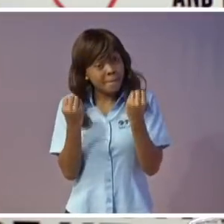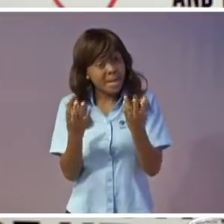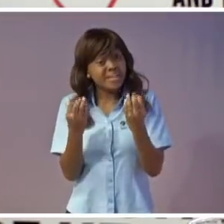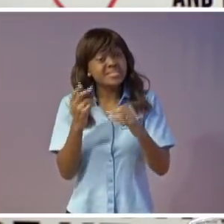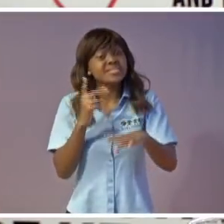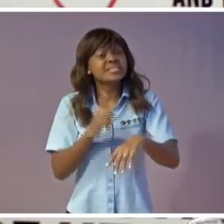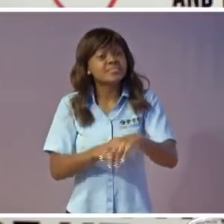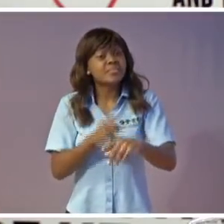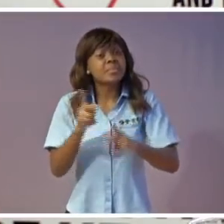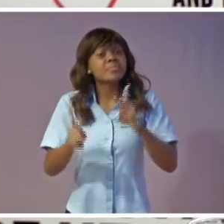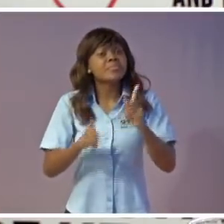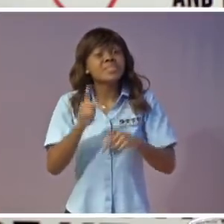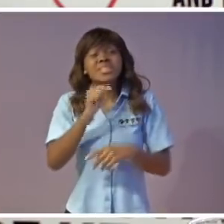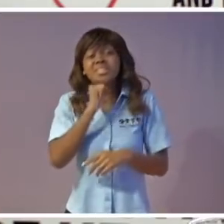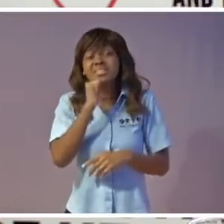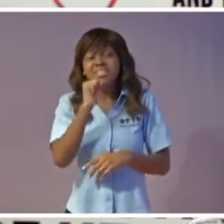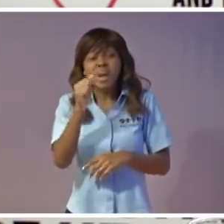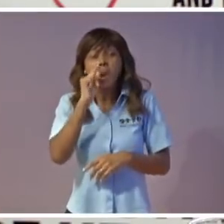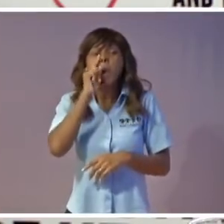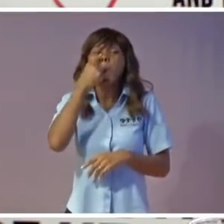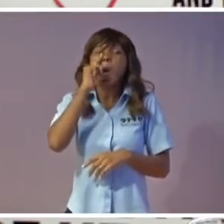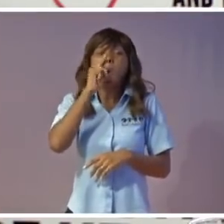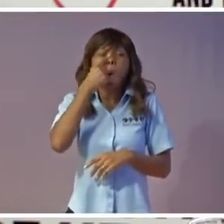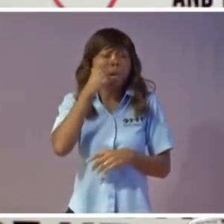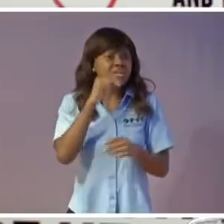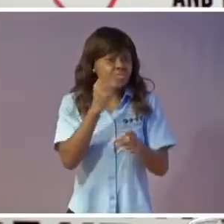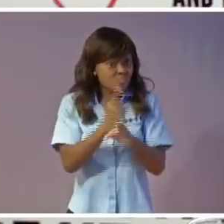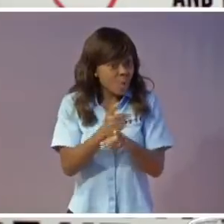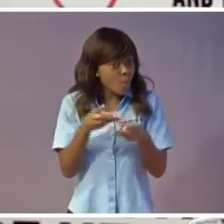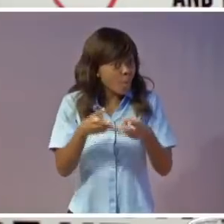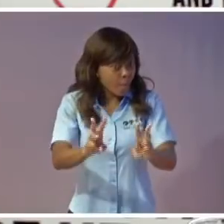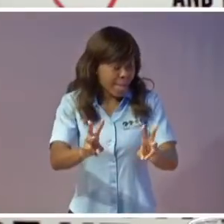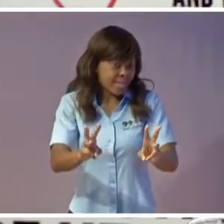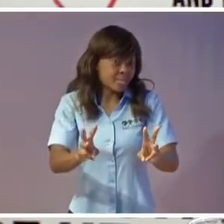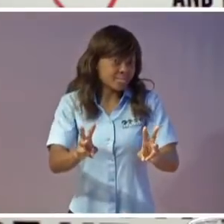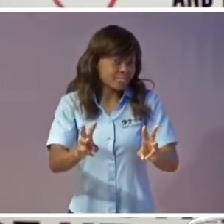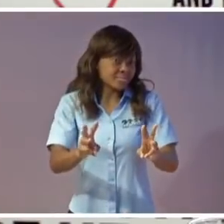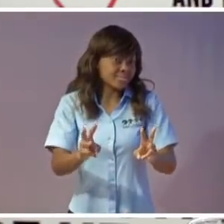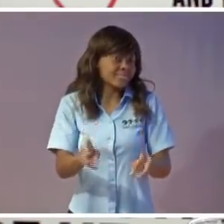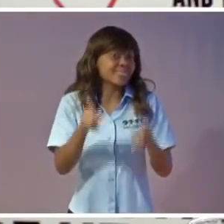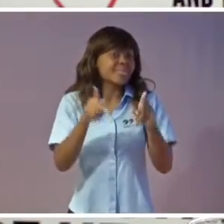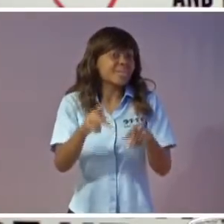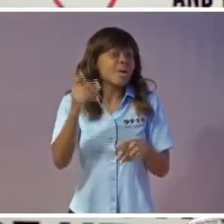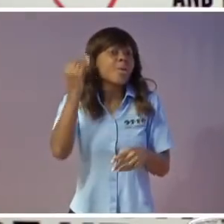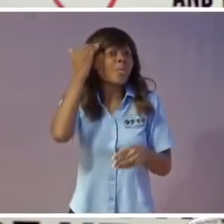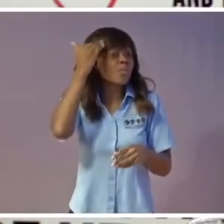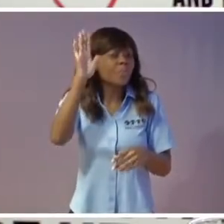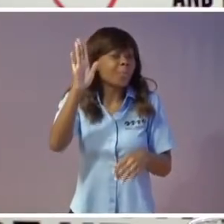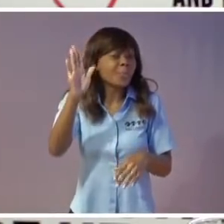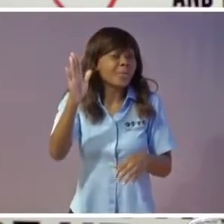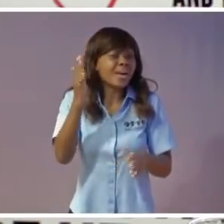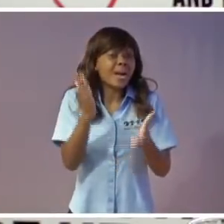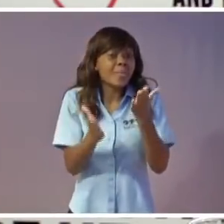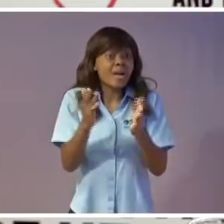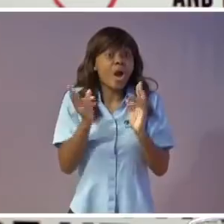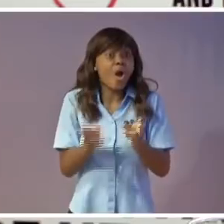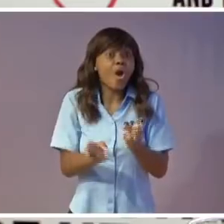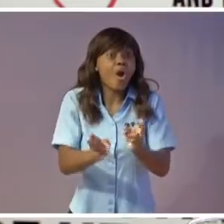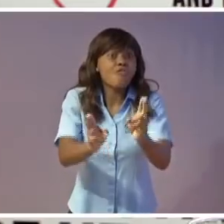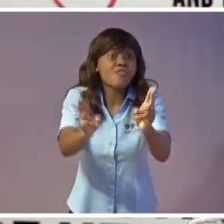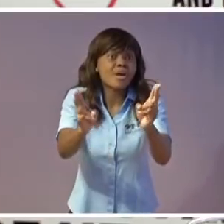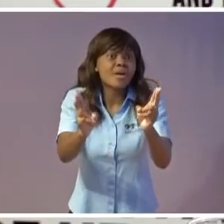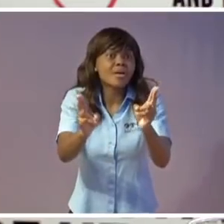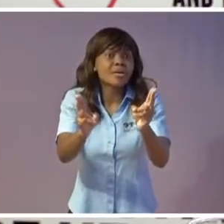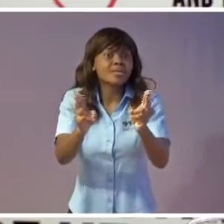or used by a professional as opposed to a person at home who may be in a rush. The other issue